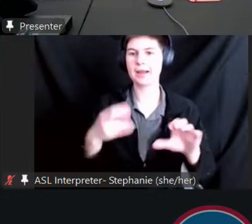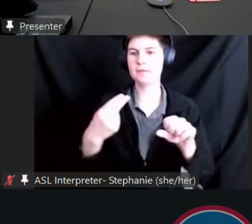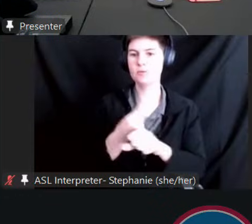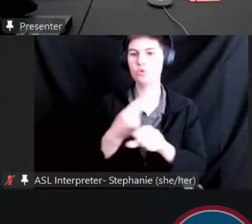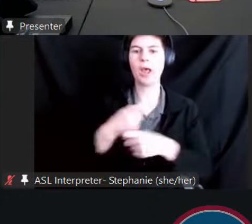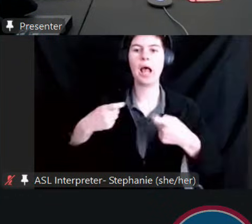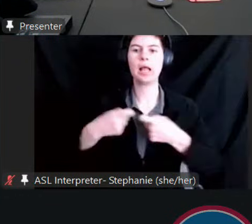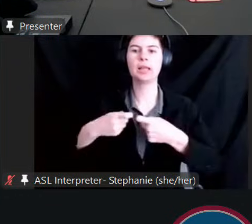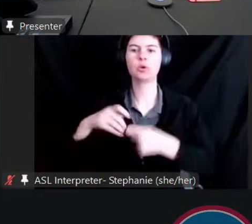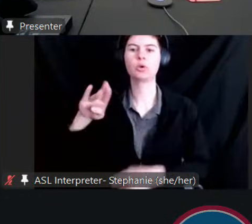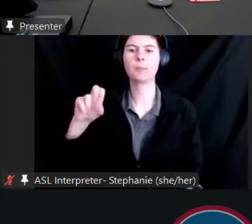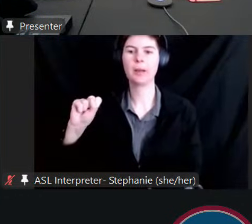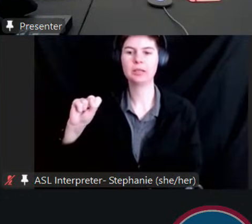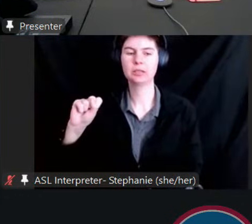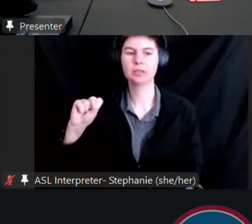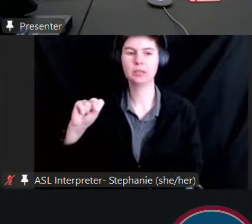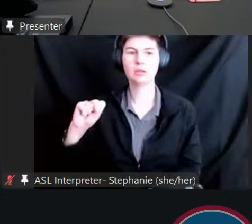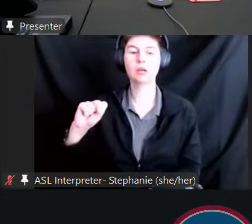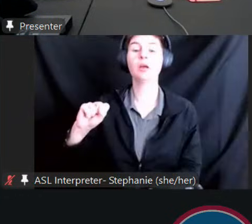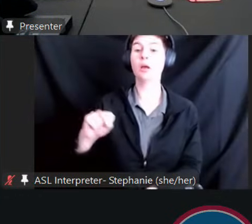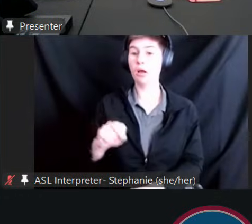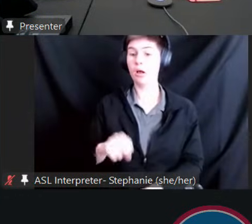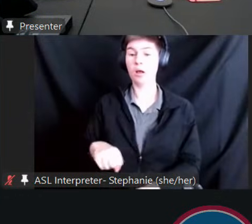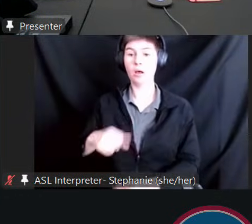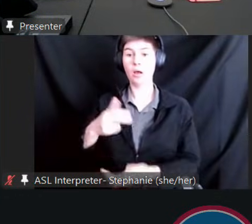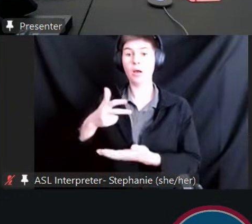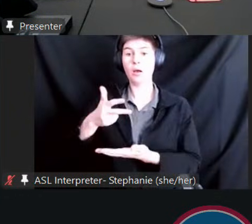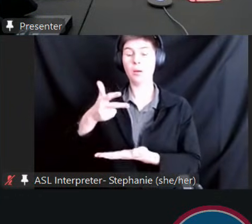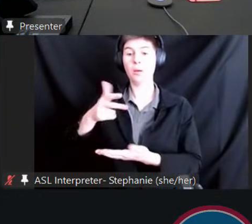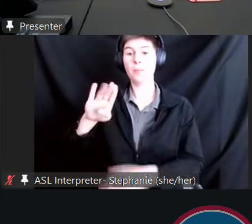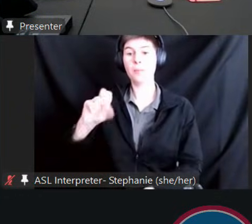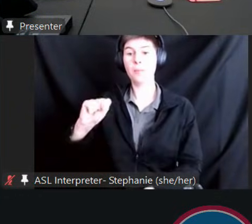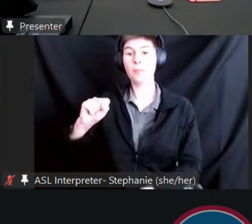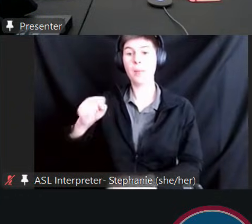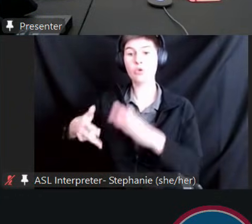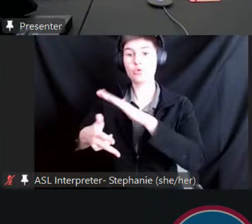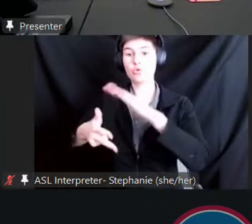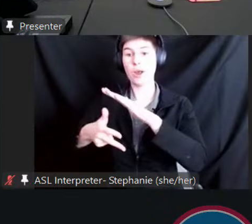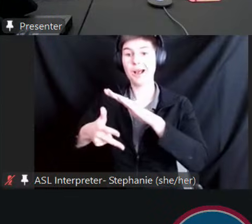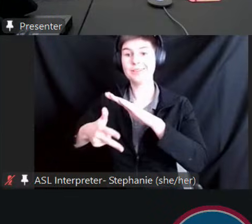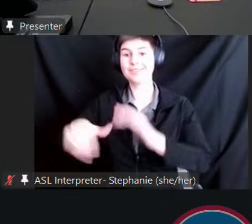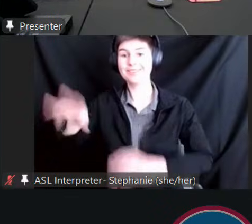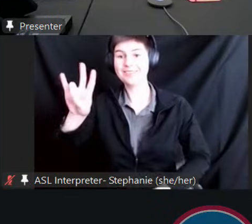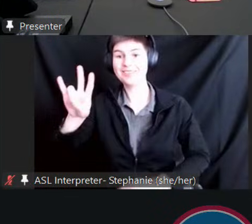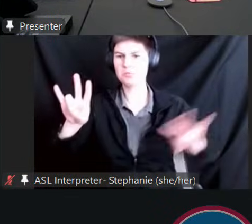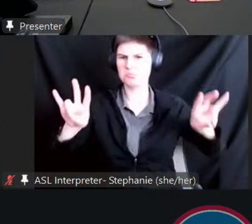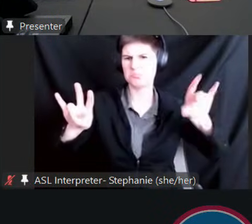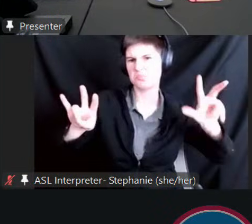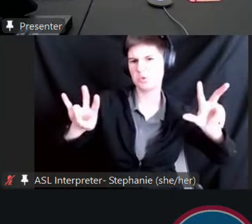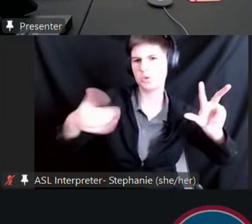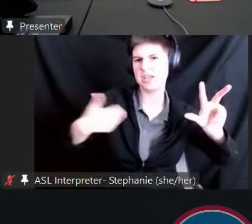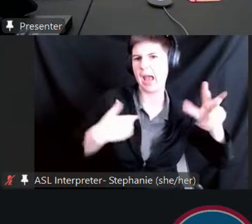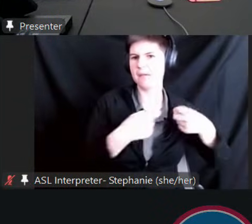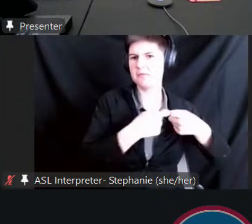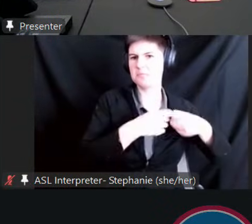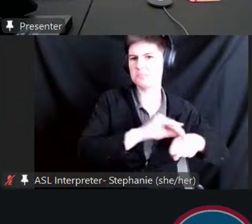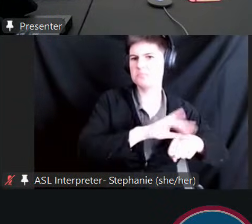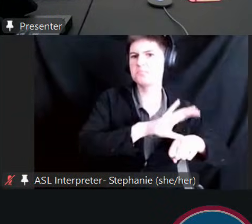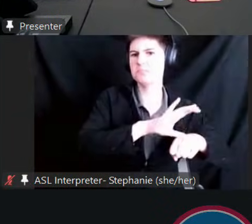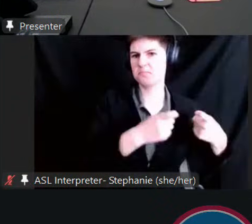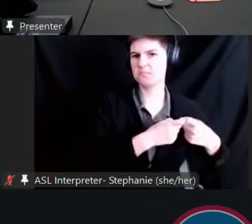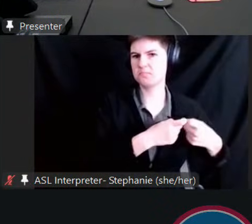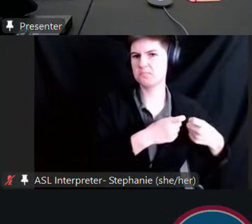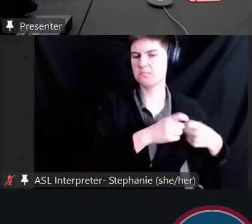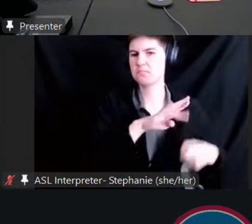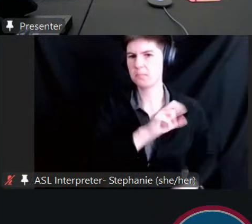bus garages have charging facilities. Those are, you know, for like overnight charging, and then charging facilities